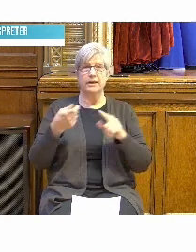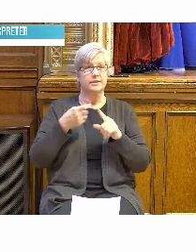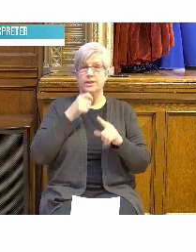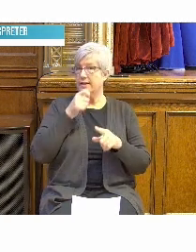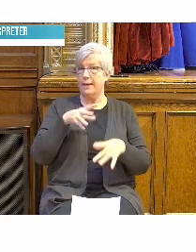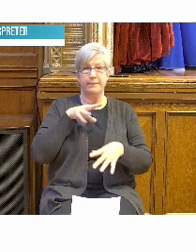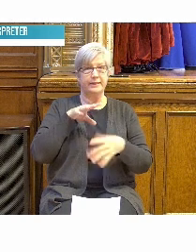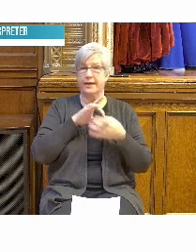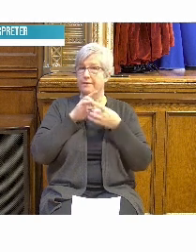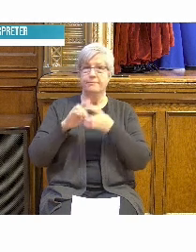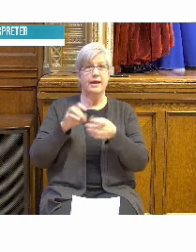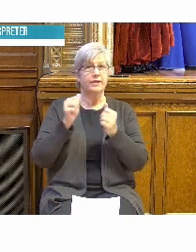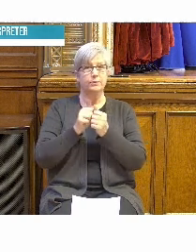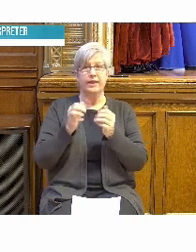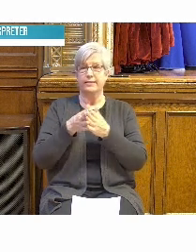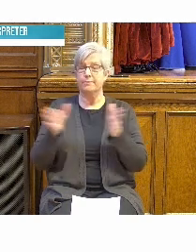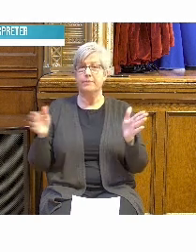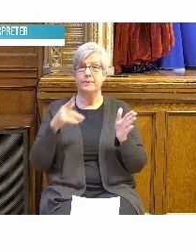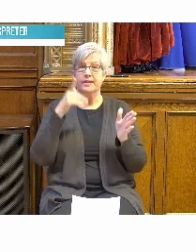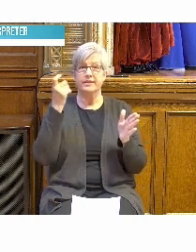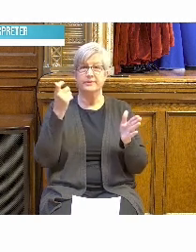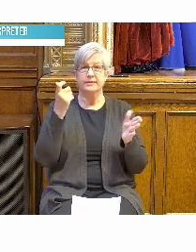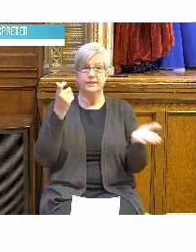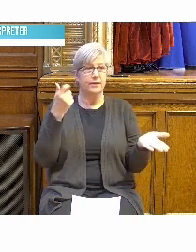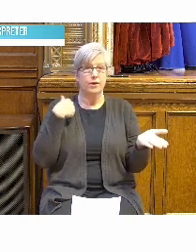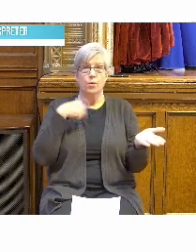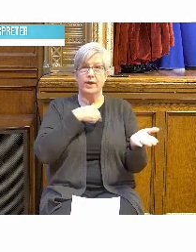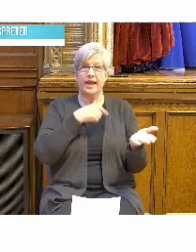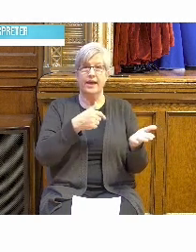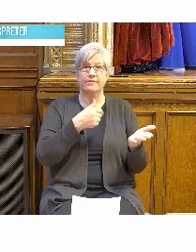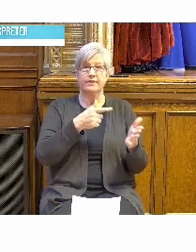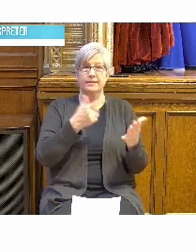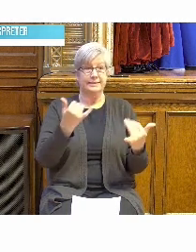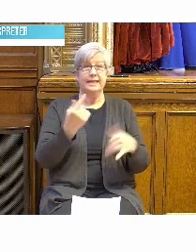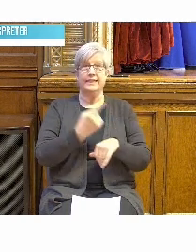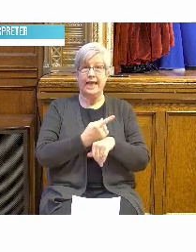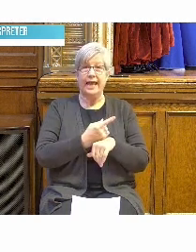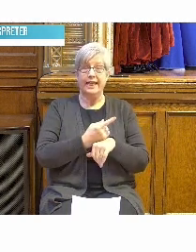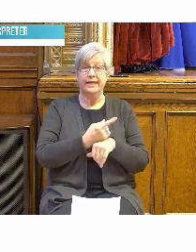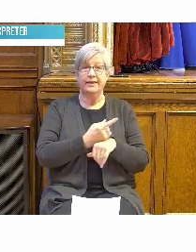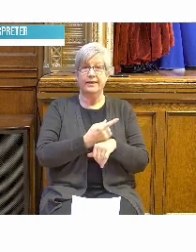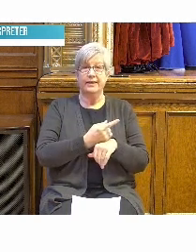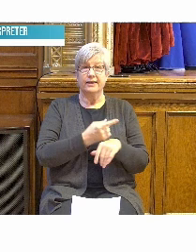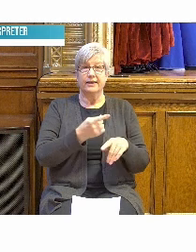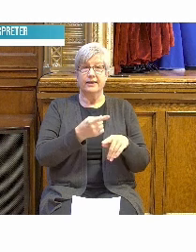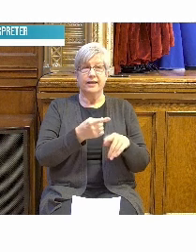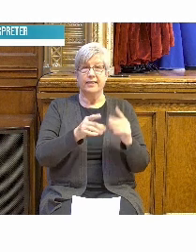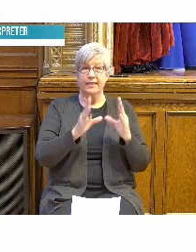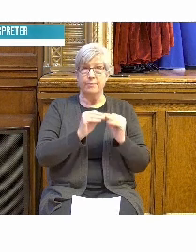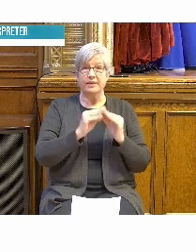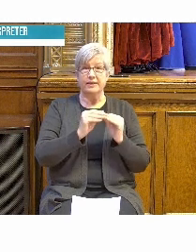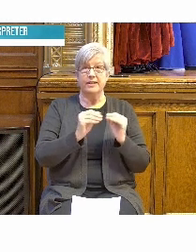be combined, because we have a very long meeting today. With the length in and of itself is not